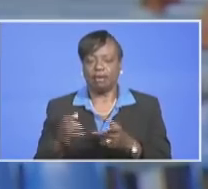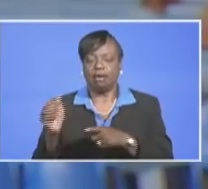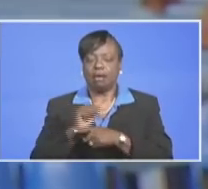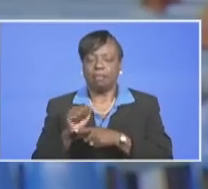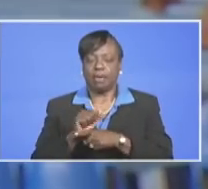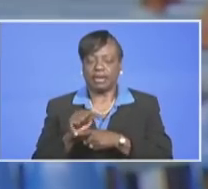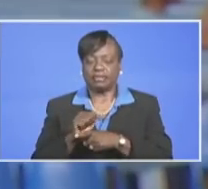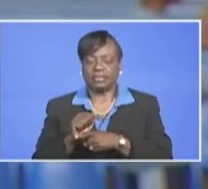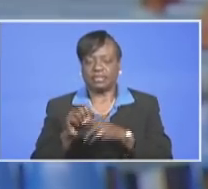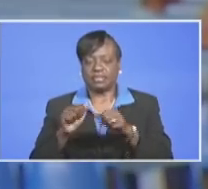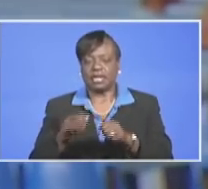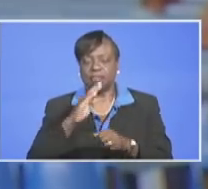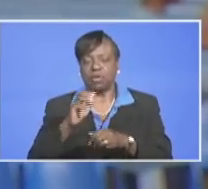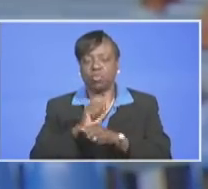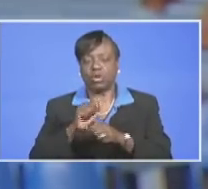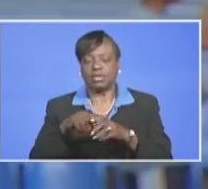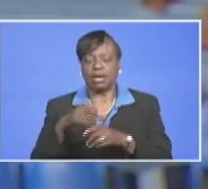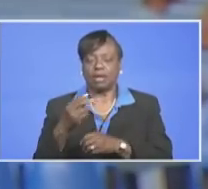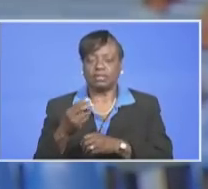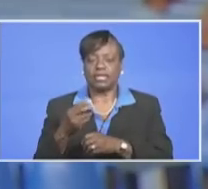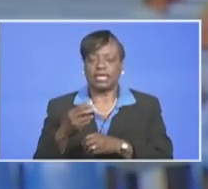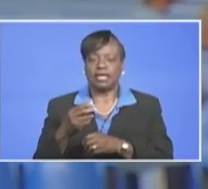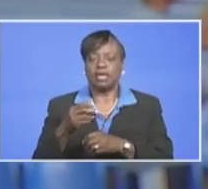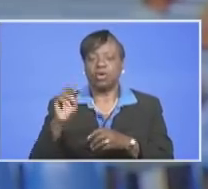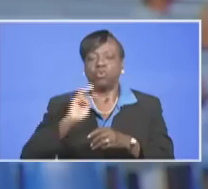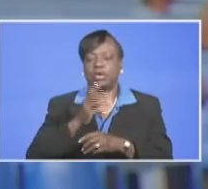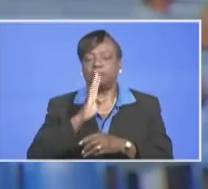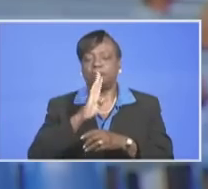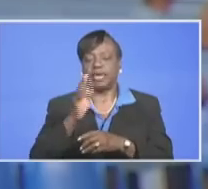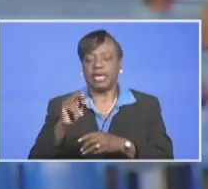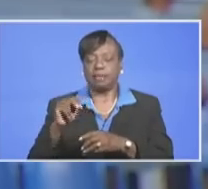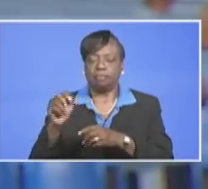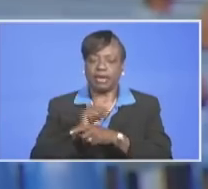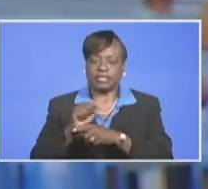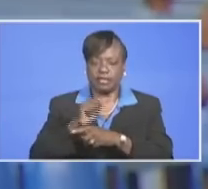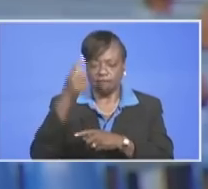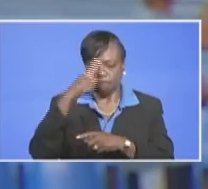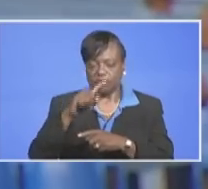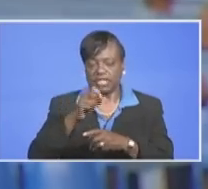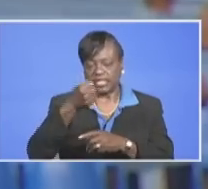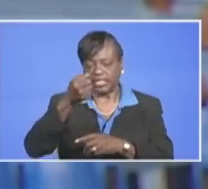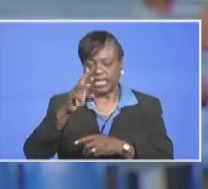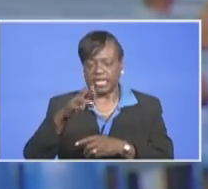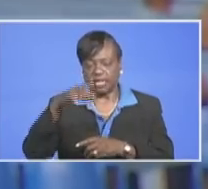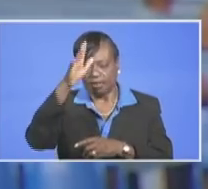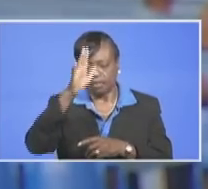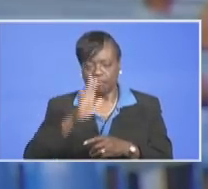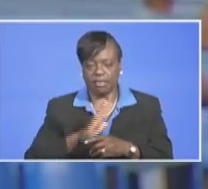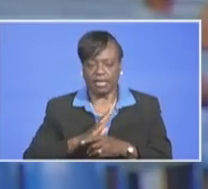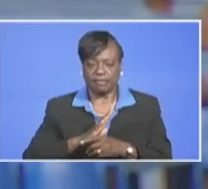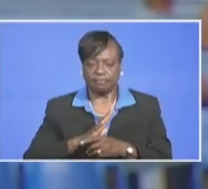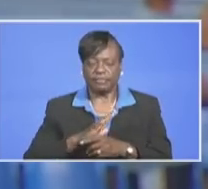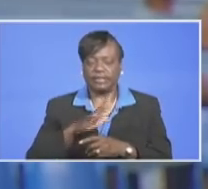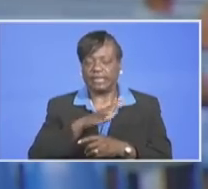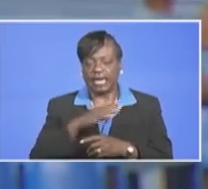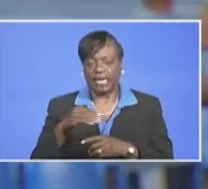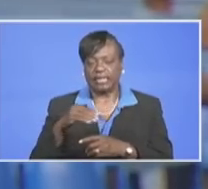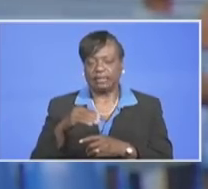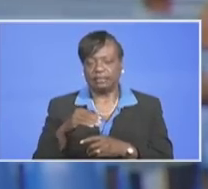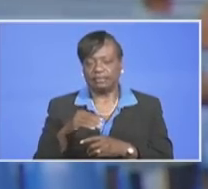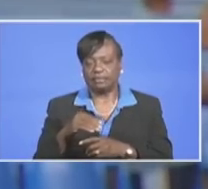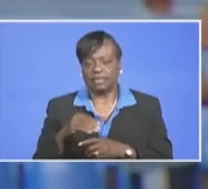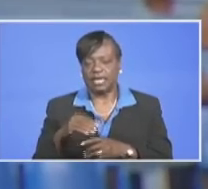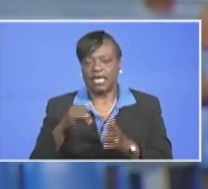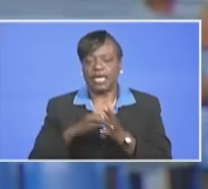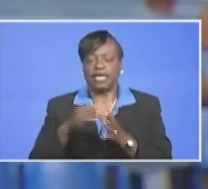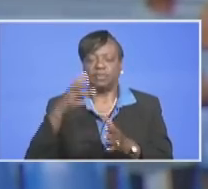in general, we've been practicing for the senior men and along with the under-23 boys, so you know, it's a bit of a